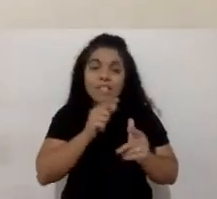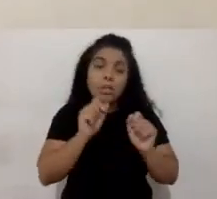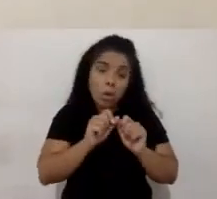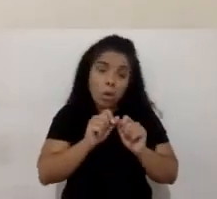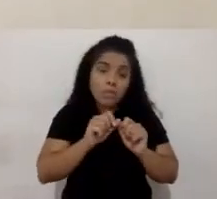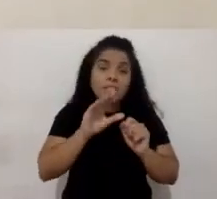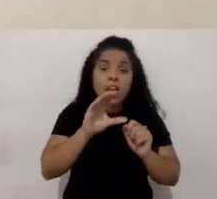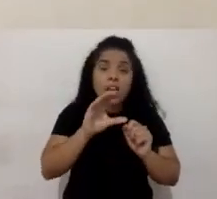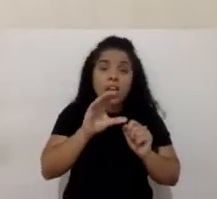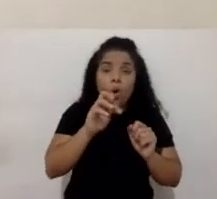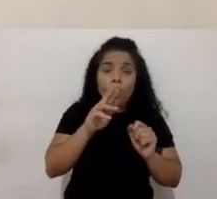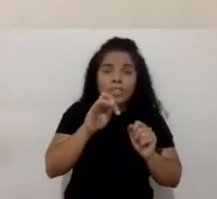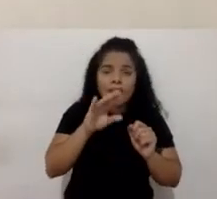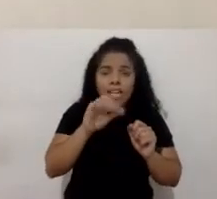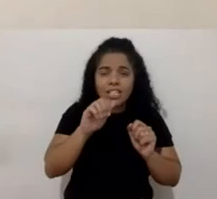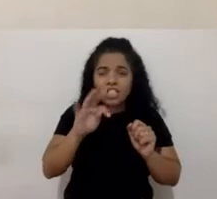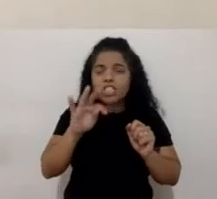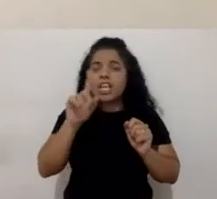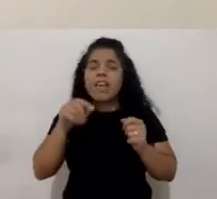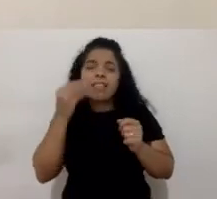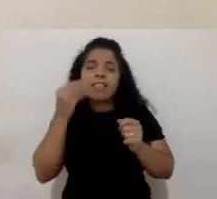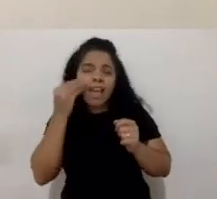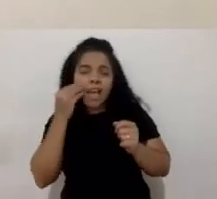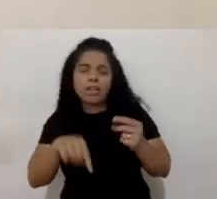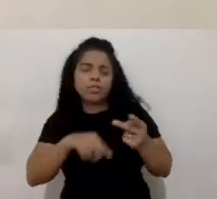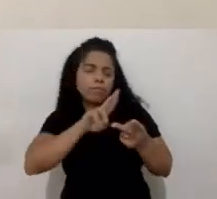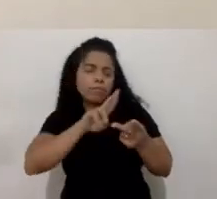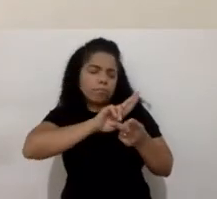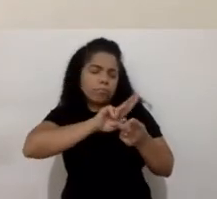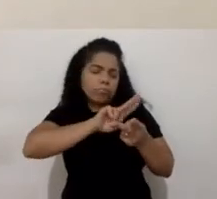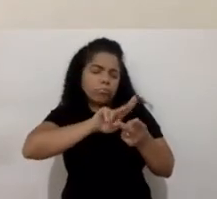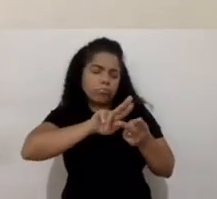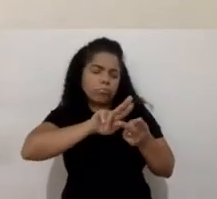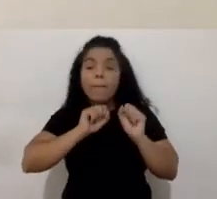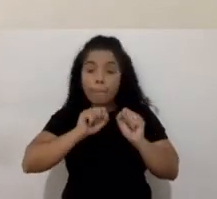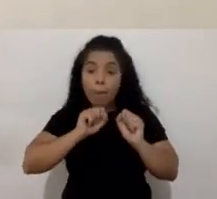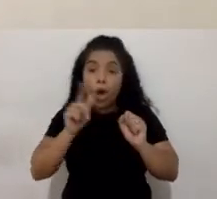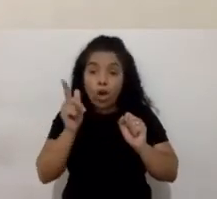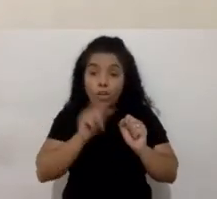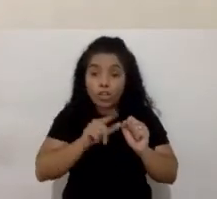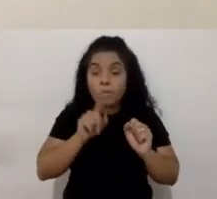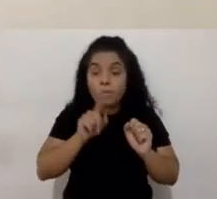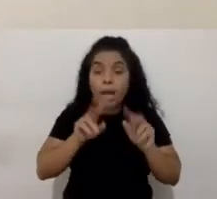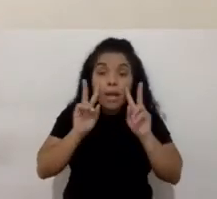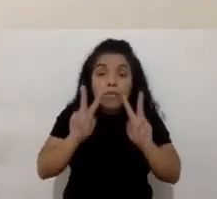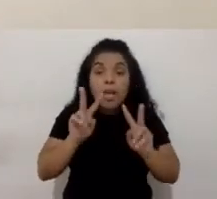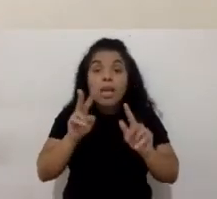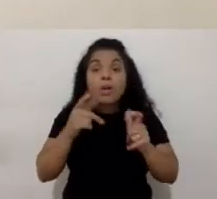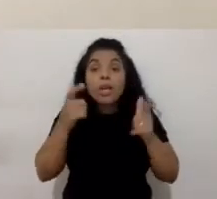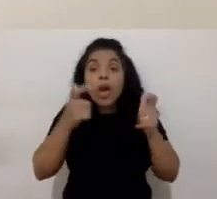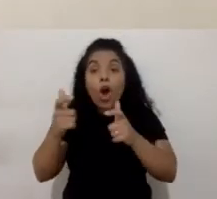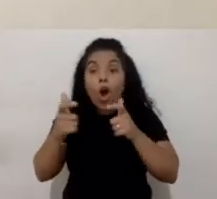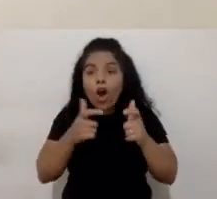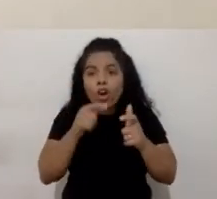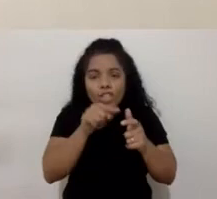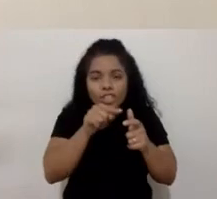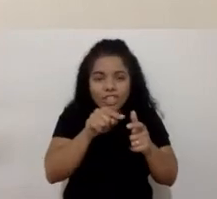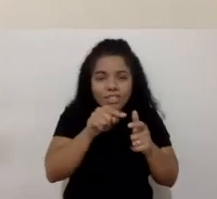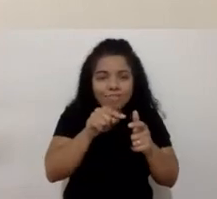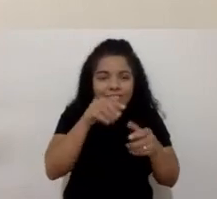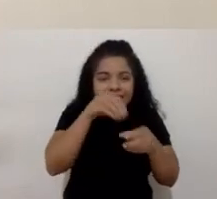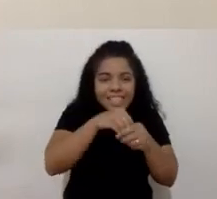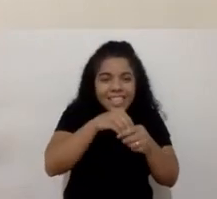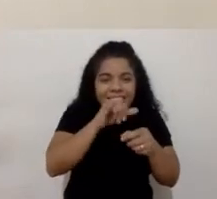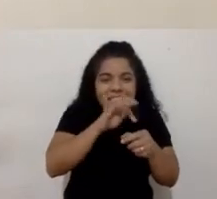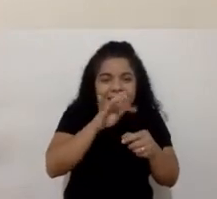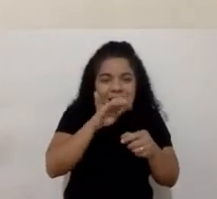make sure that in terms of where those different bits of infrastructure need to integrate, that you can test those without necessarily